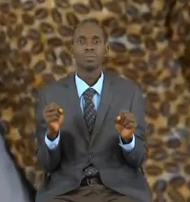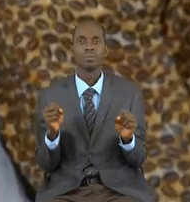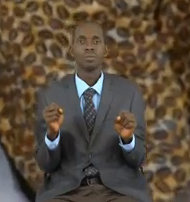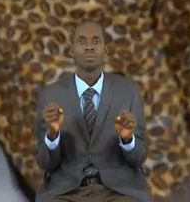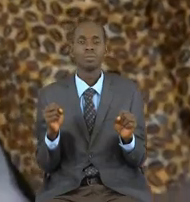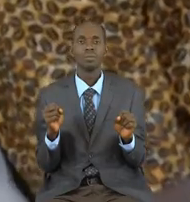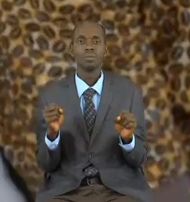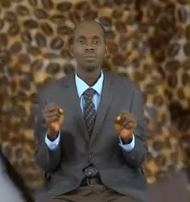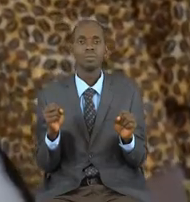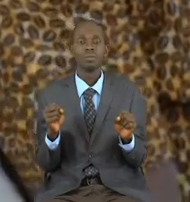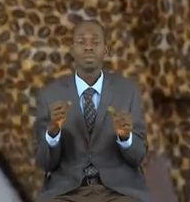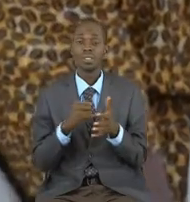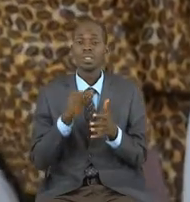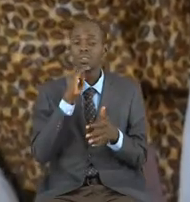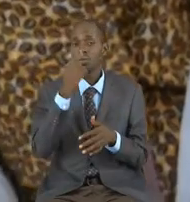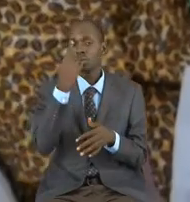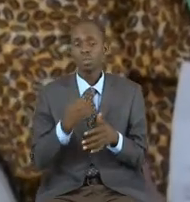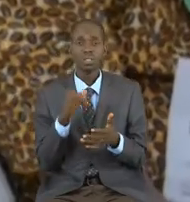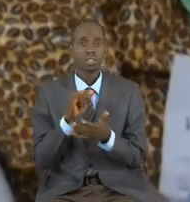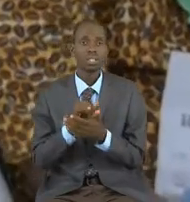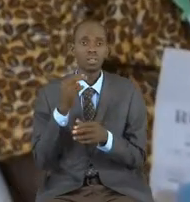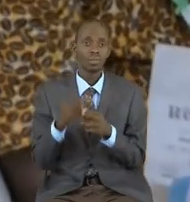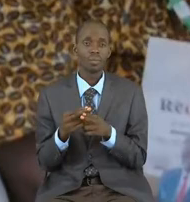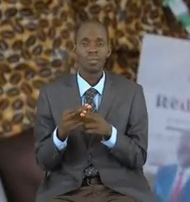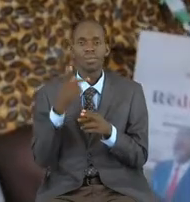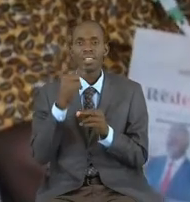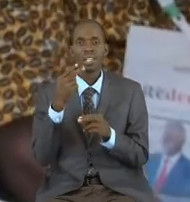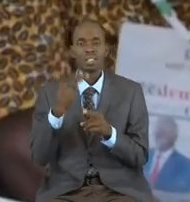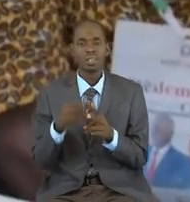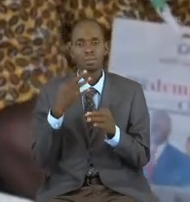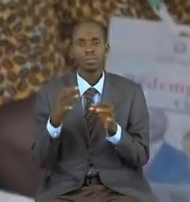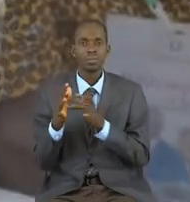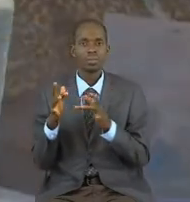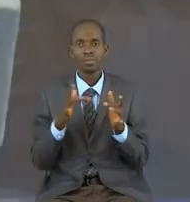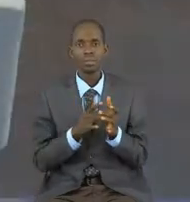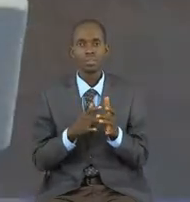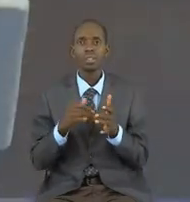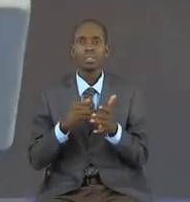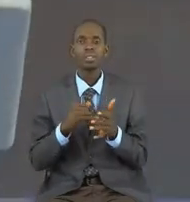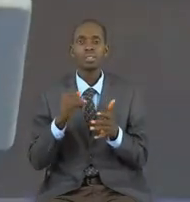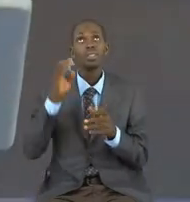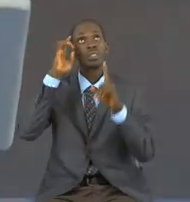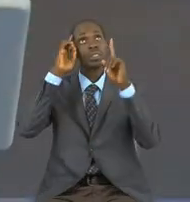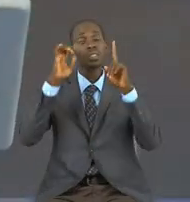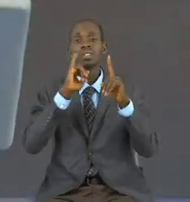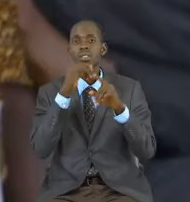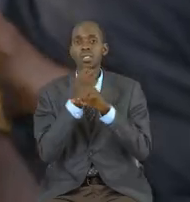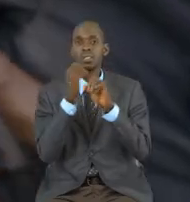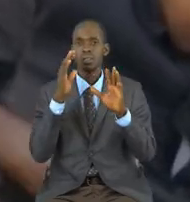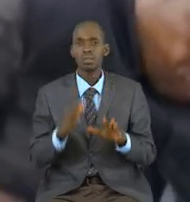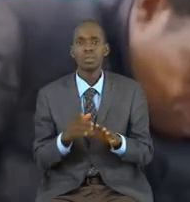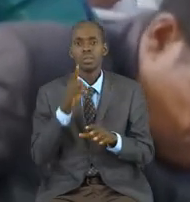It's only that name, the name of Jesus, is the Savior. You cannot